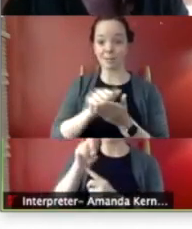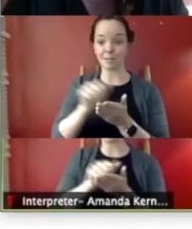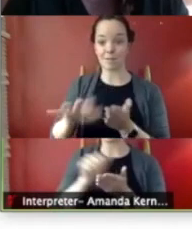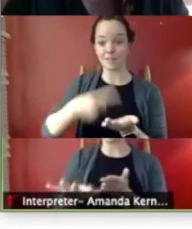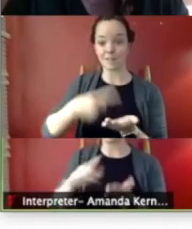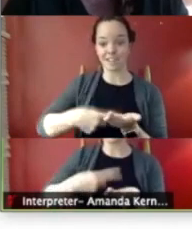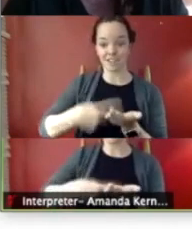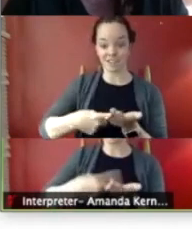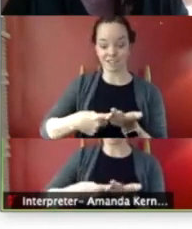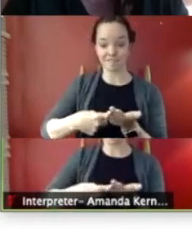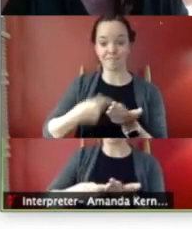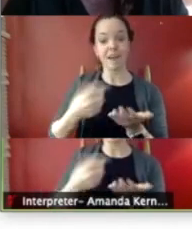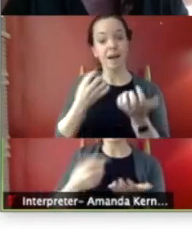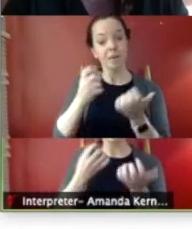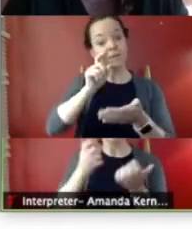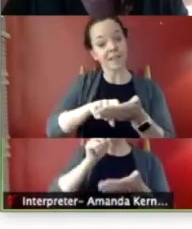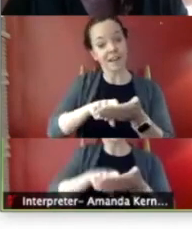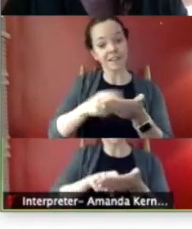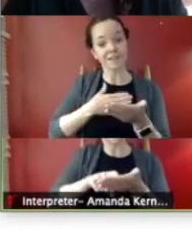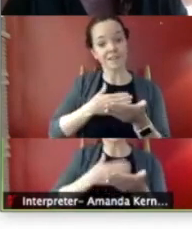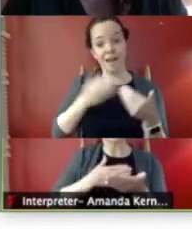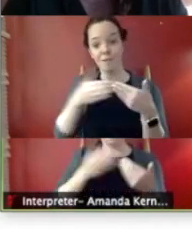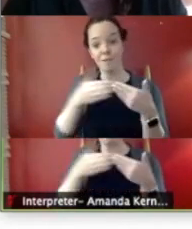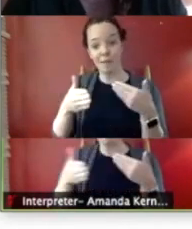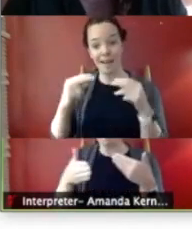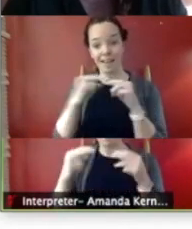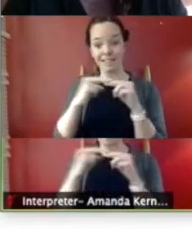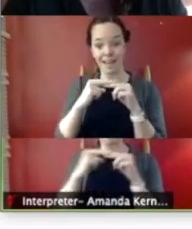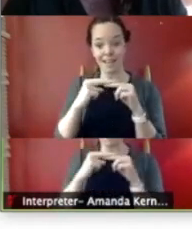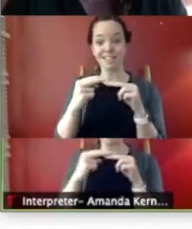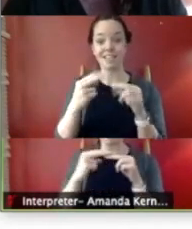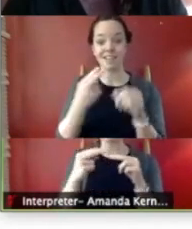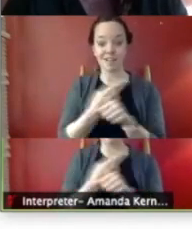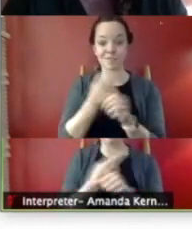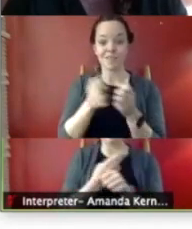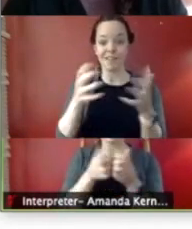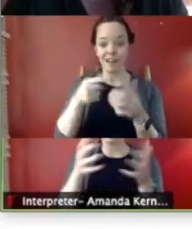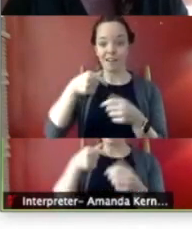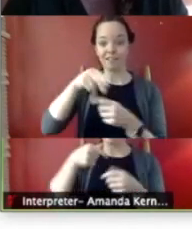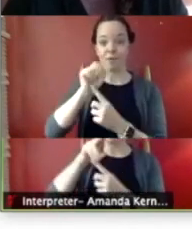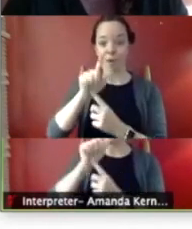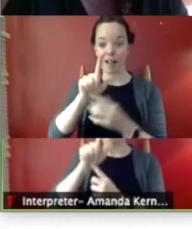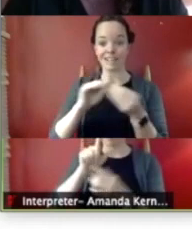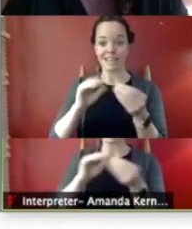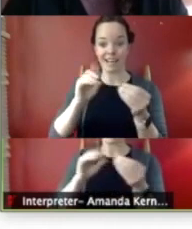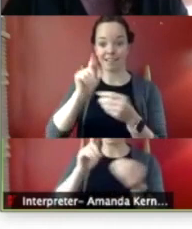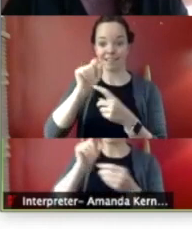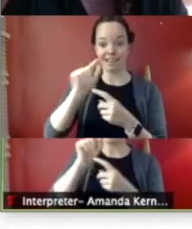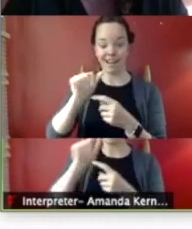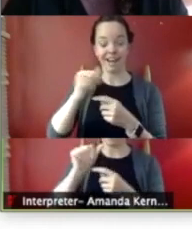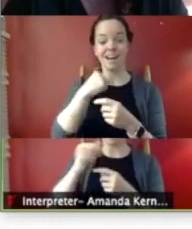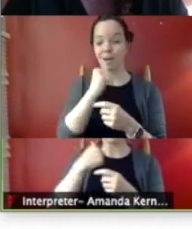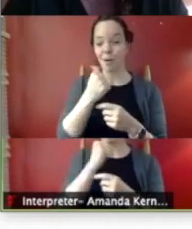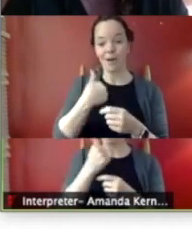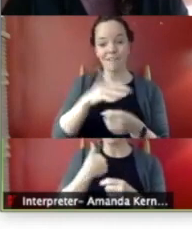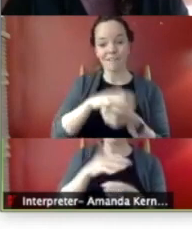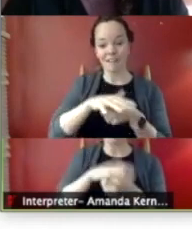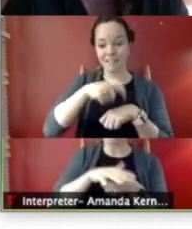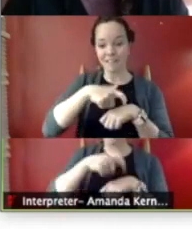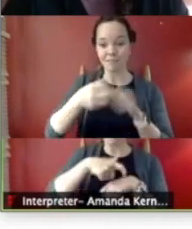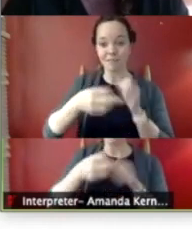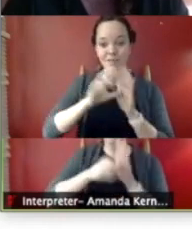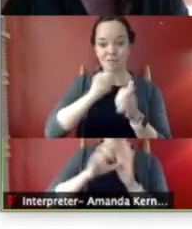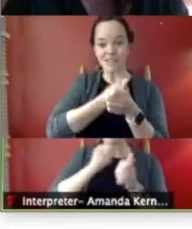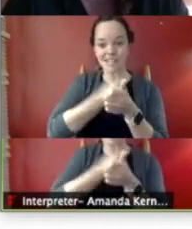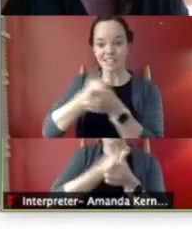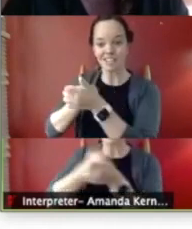to acknowledge that my remaining slides do have a lot of rich qualitative data that we don't have adequate time to go through individually, but I'll